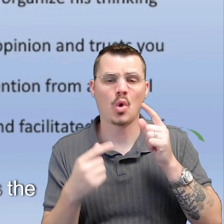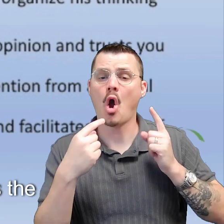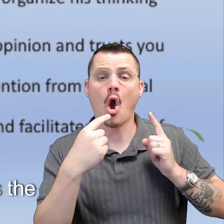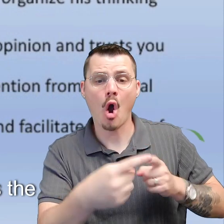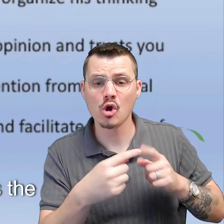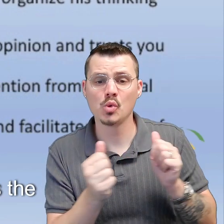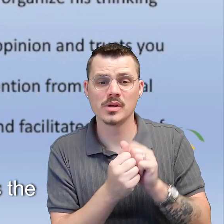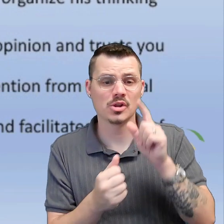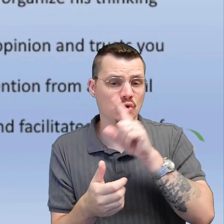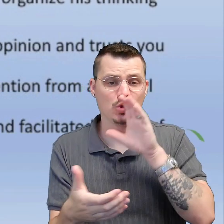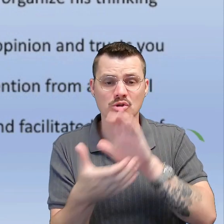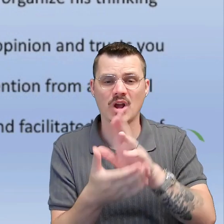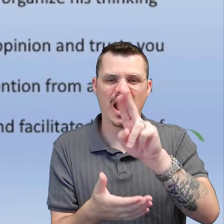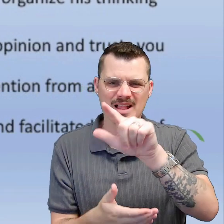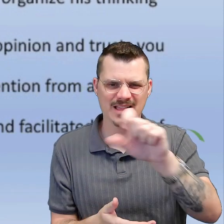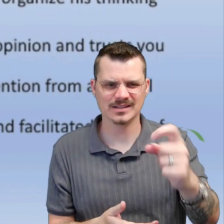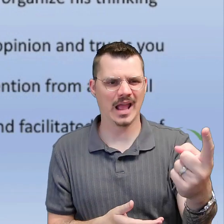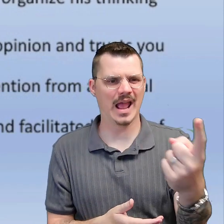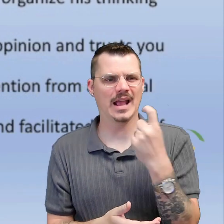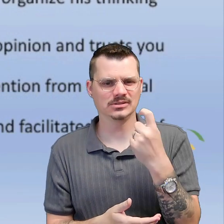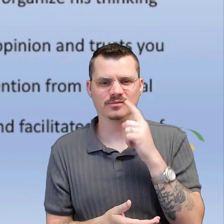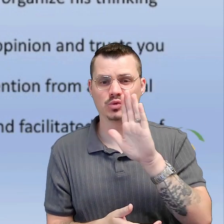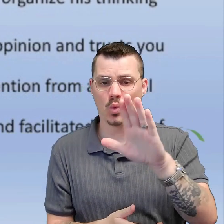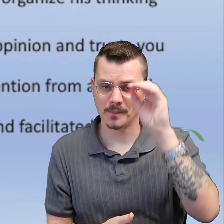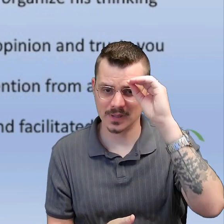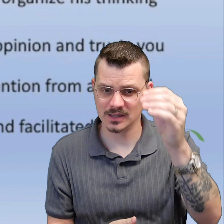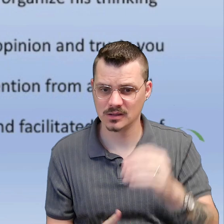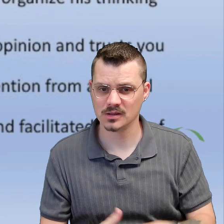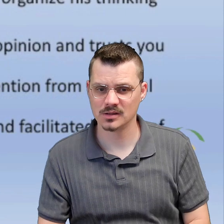with the delusions unless the person asks for your opinion.